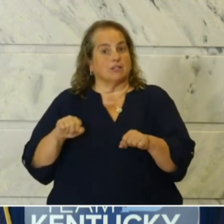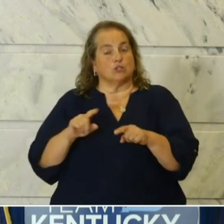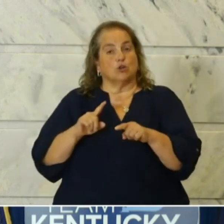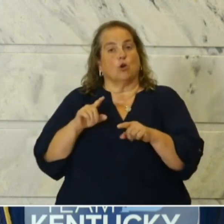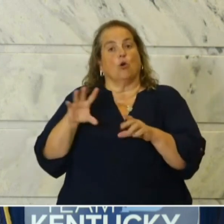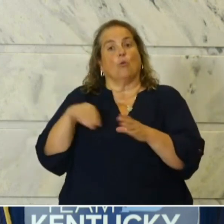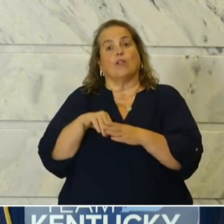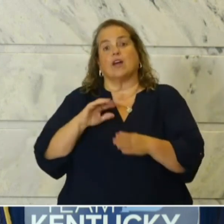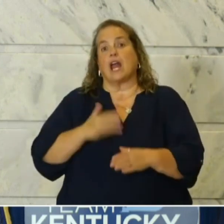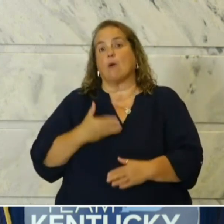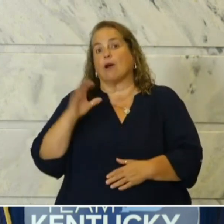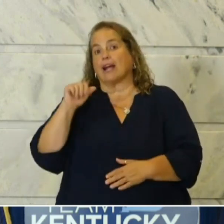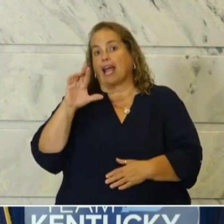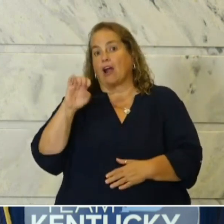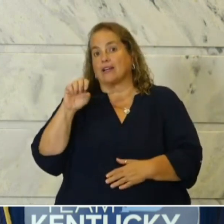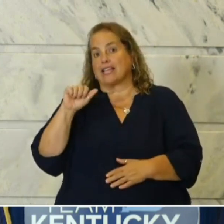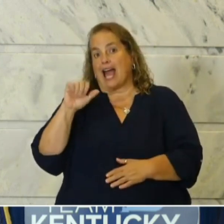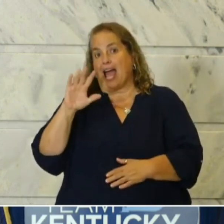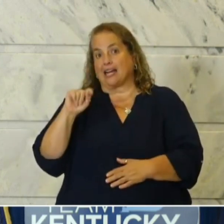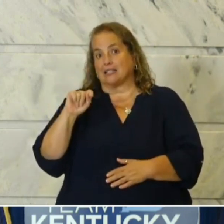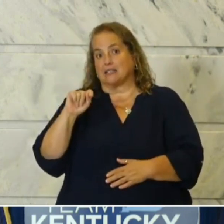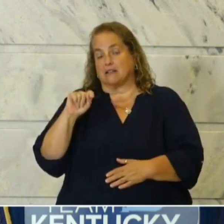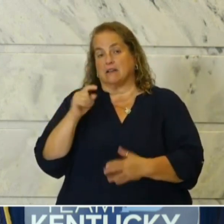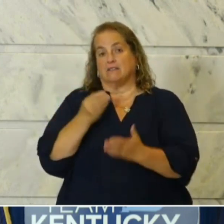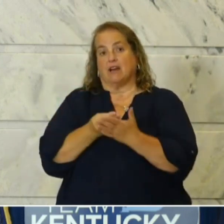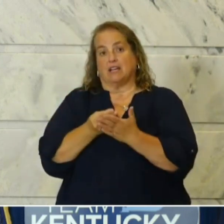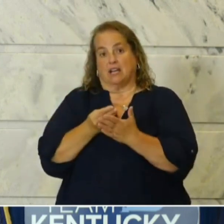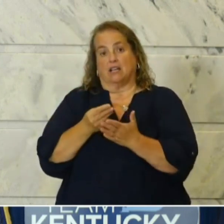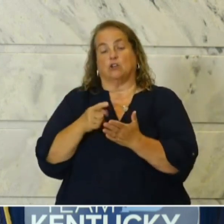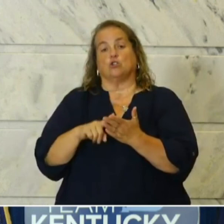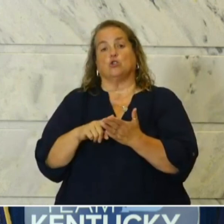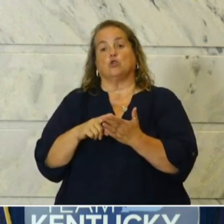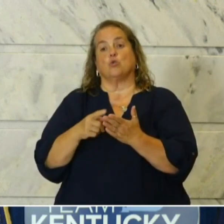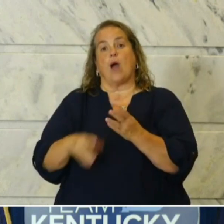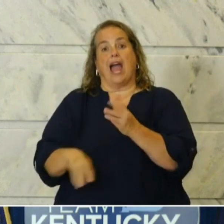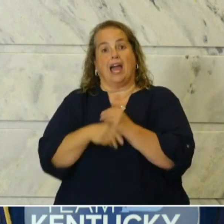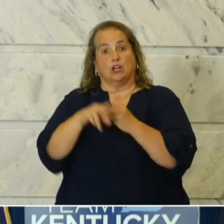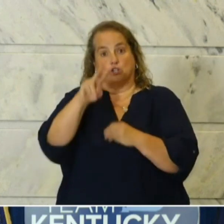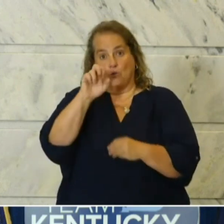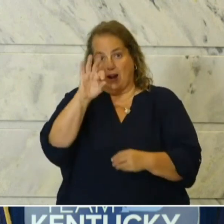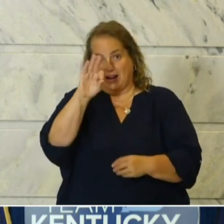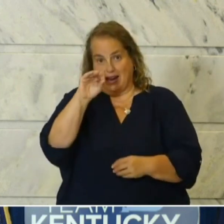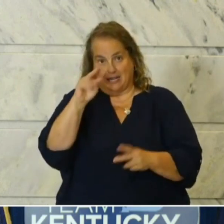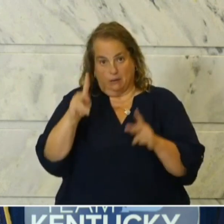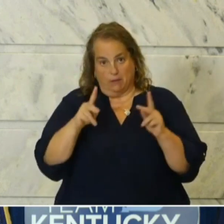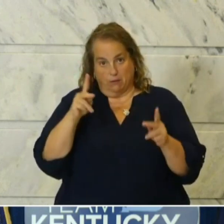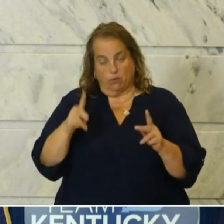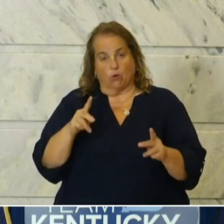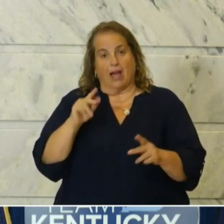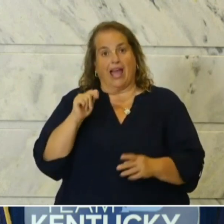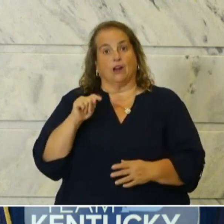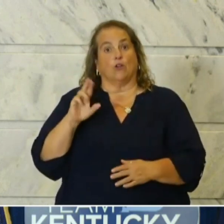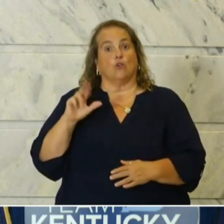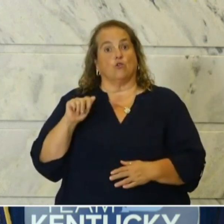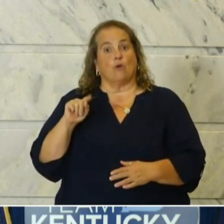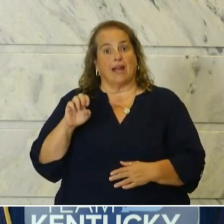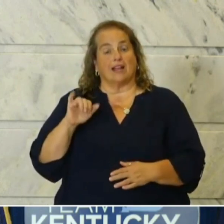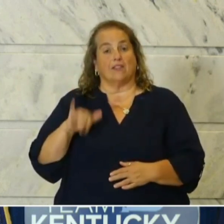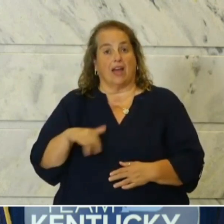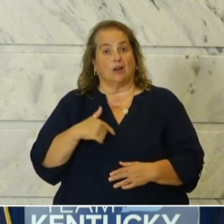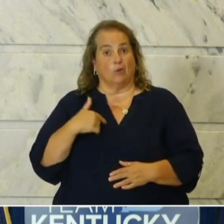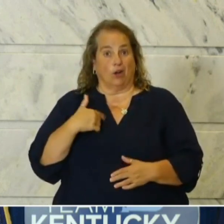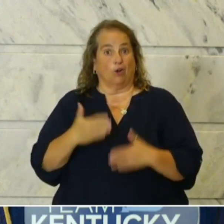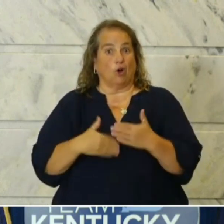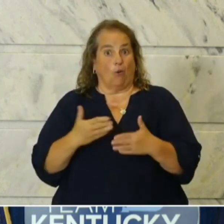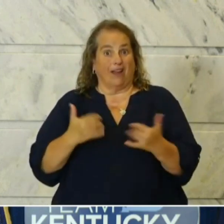CARES Act funding to add almost another 290 people, and at the rate that we're going, and